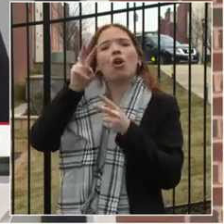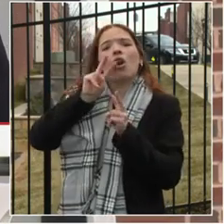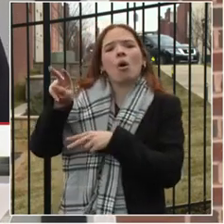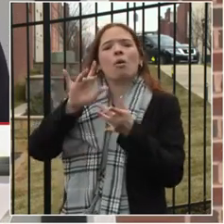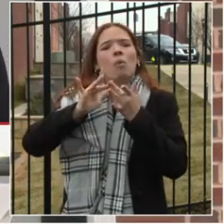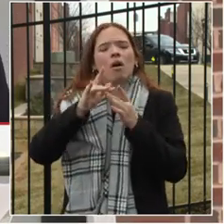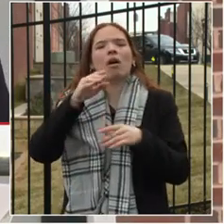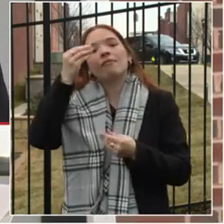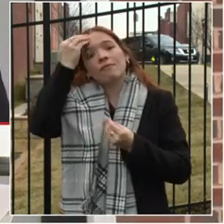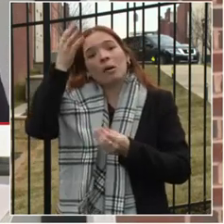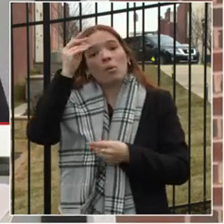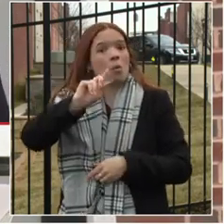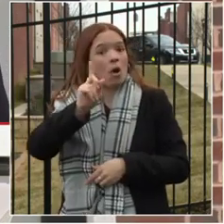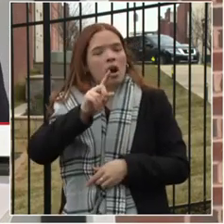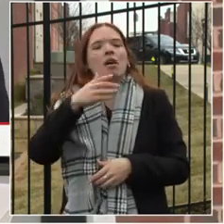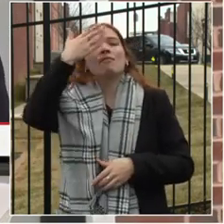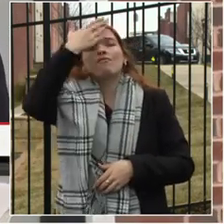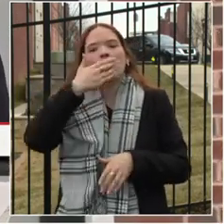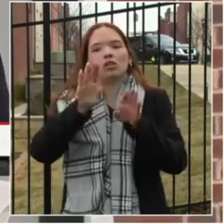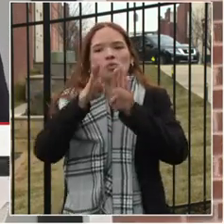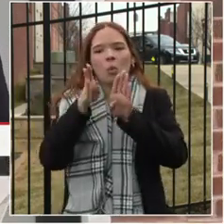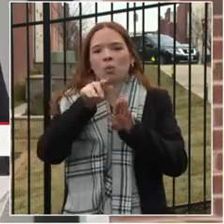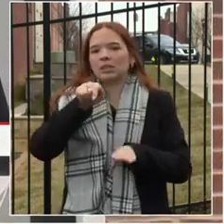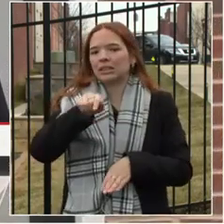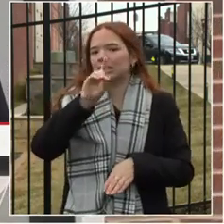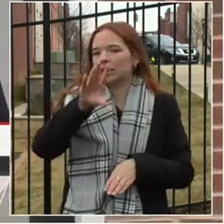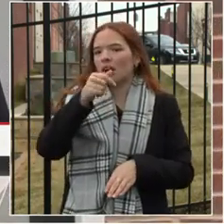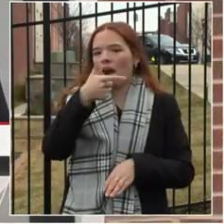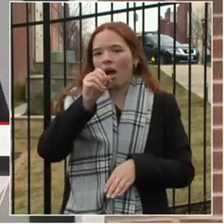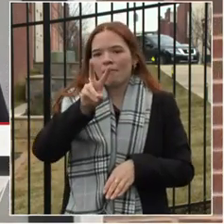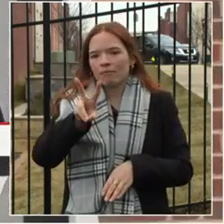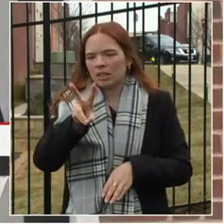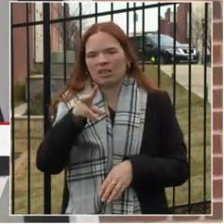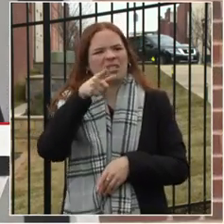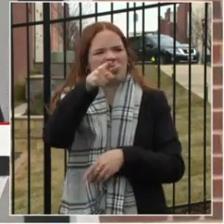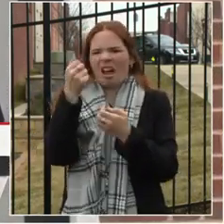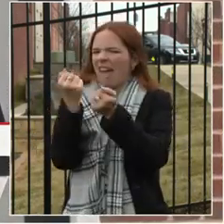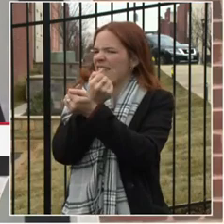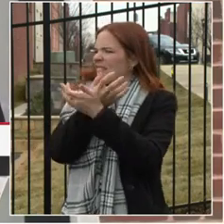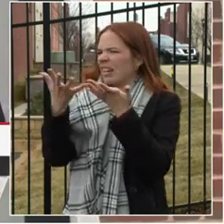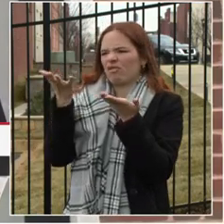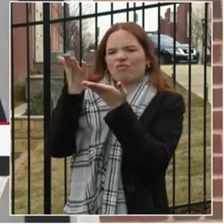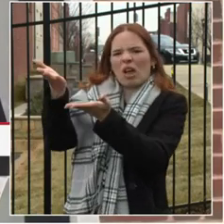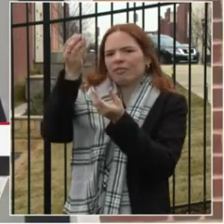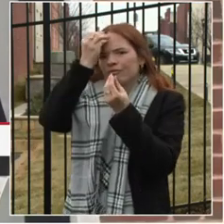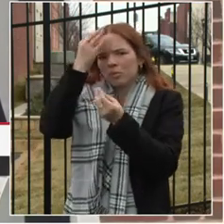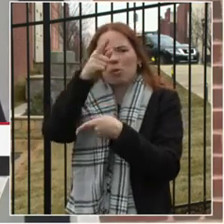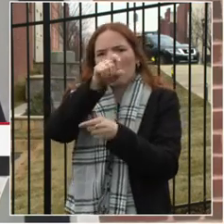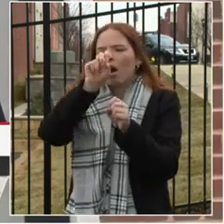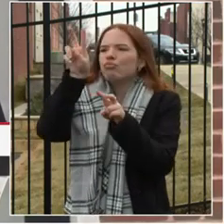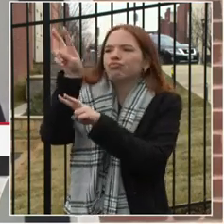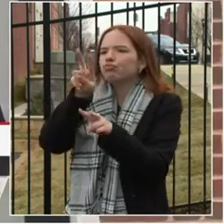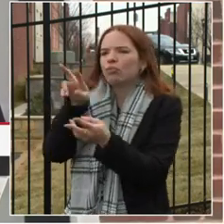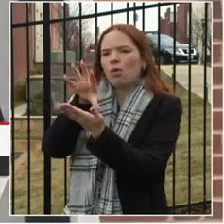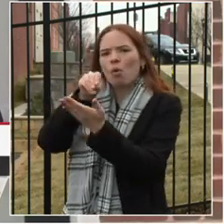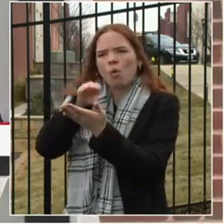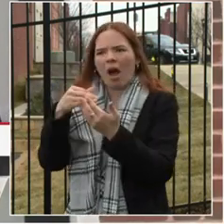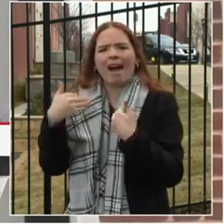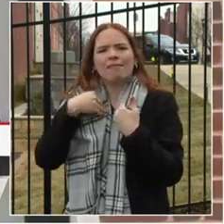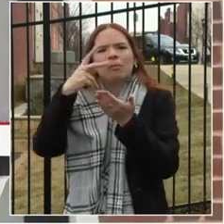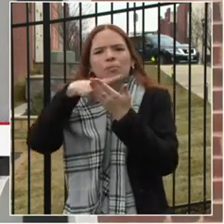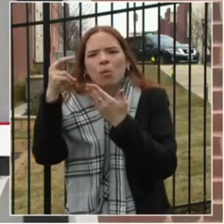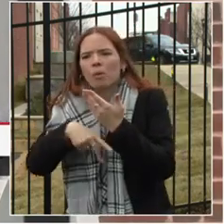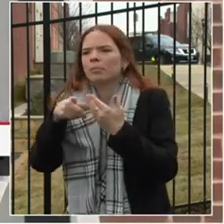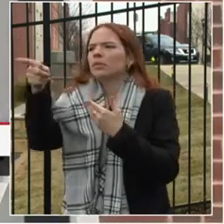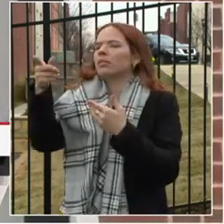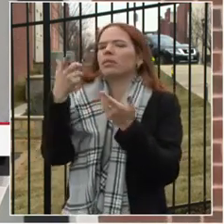frontdoor.dc.gov. That's a one-stop location where you can learn about all of the programs that will help you get into a